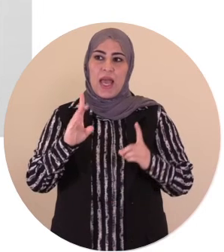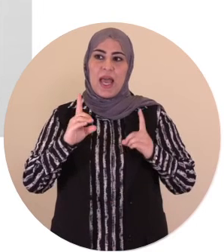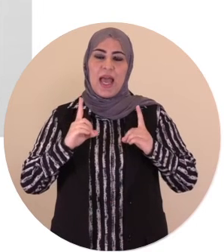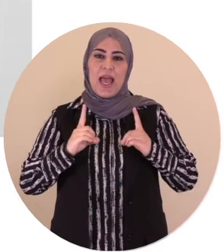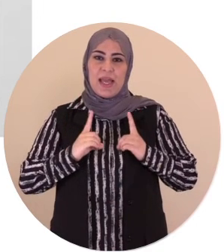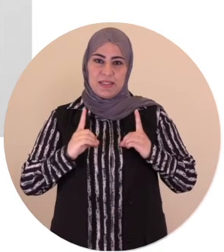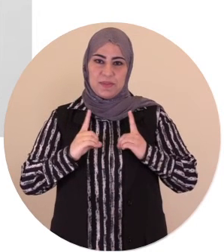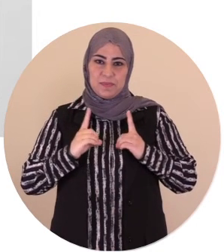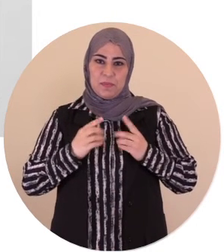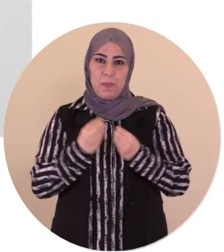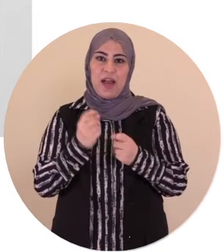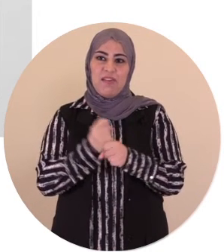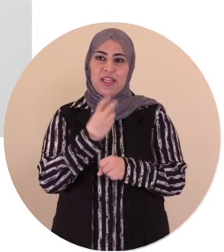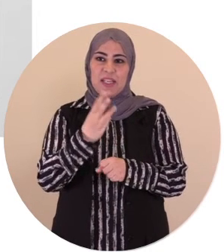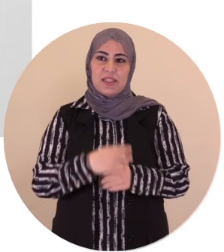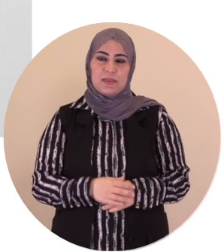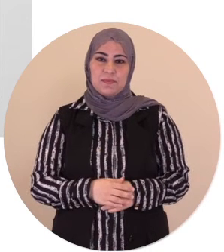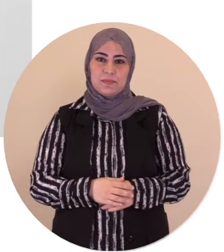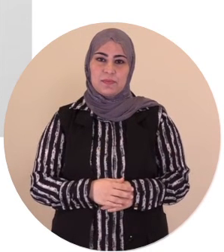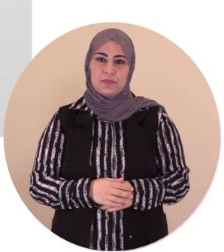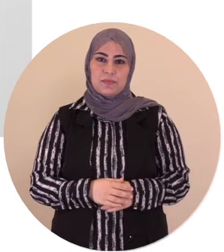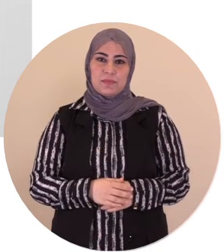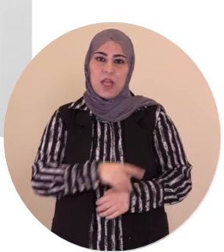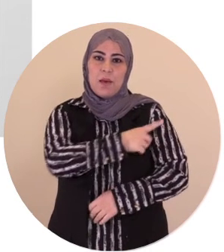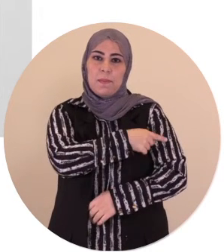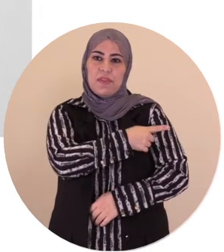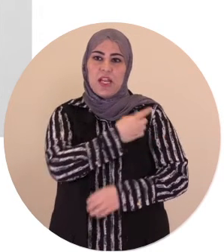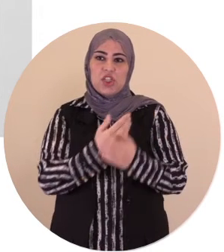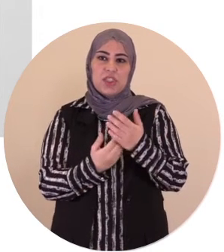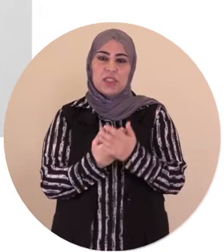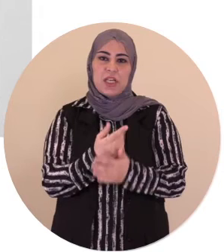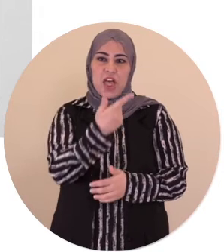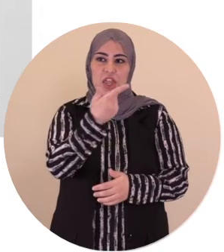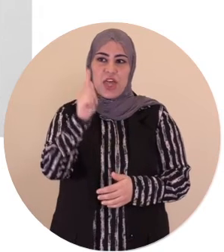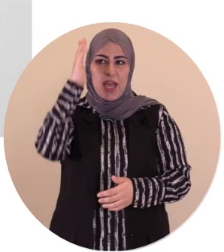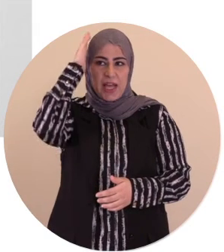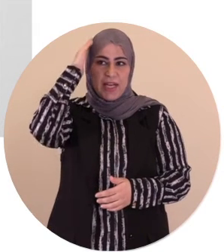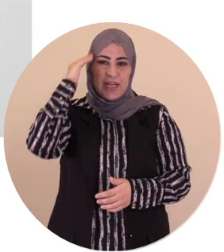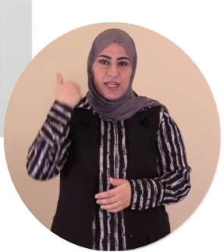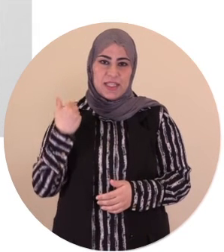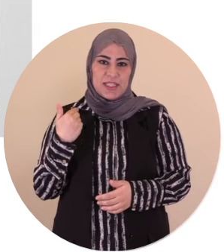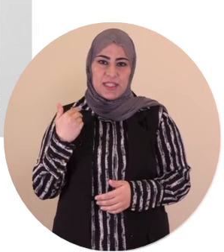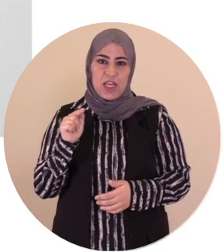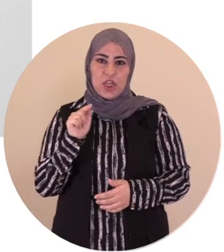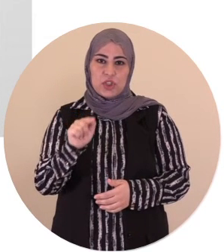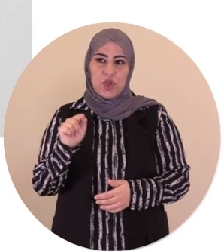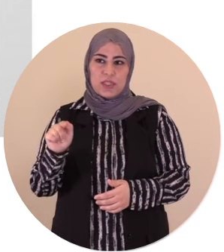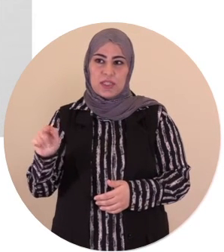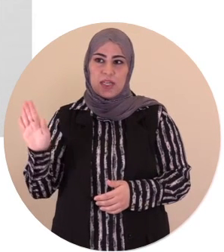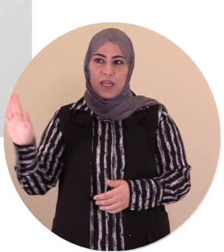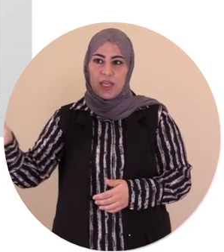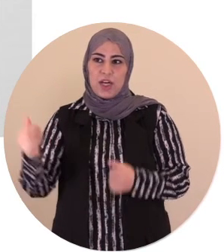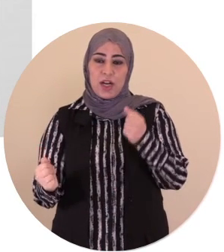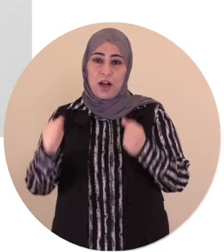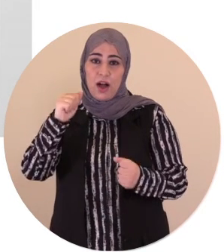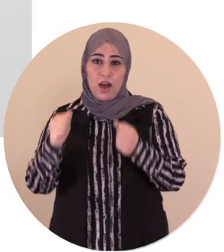the family had sold their flat. Let's look at another example. The lady bought her car before